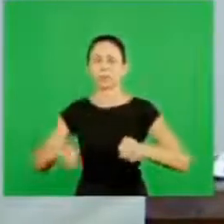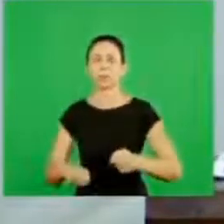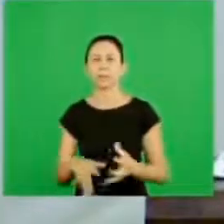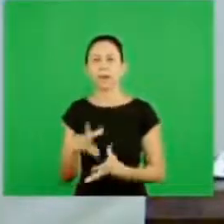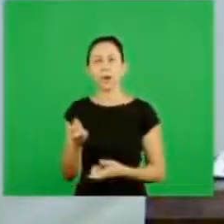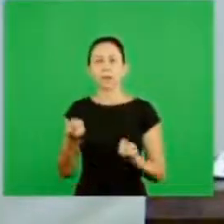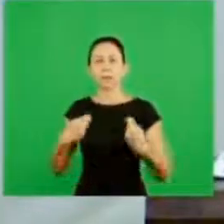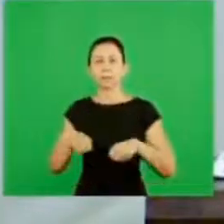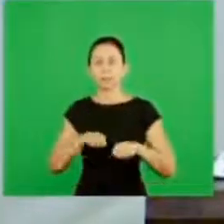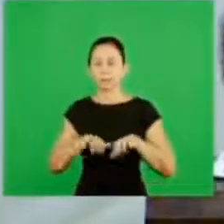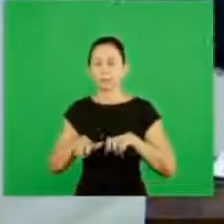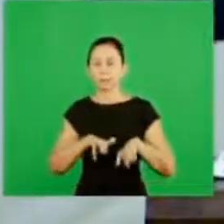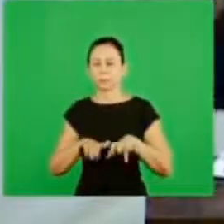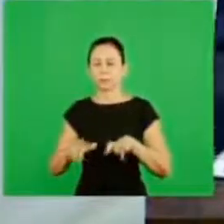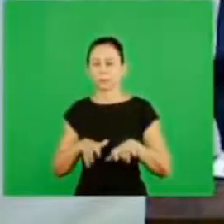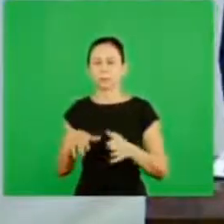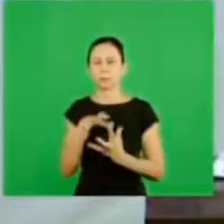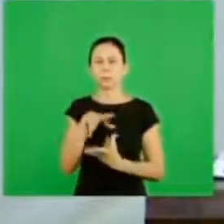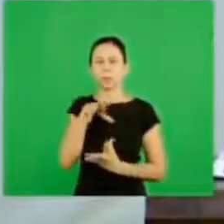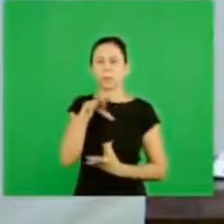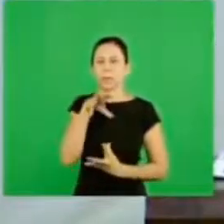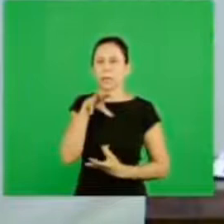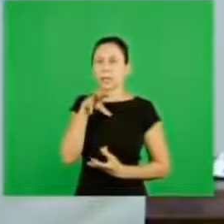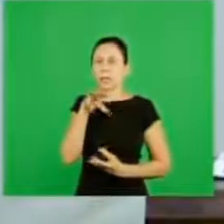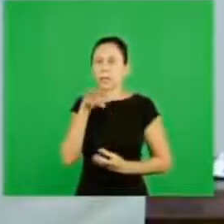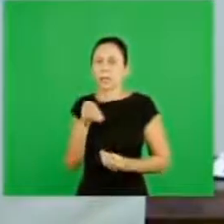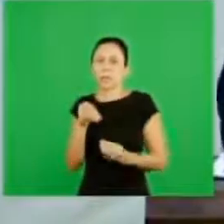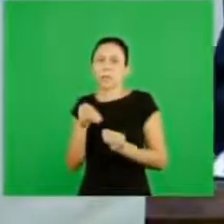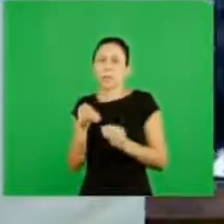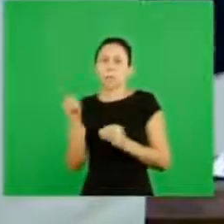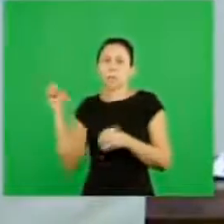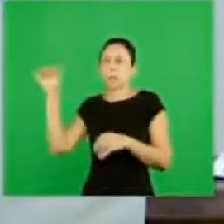walk, doesn't ride a bike, or live